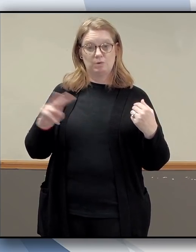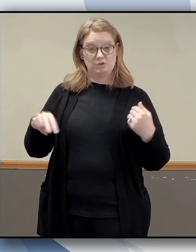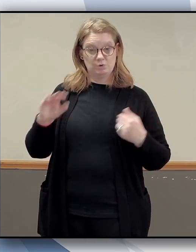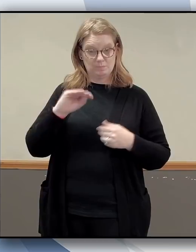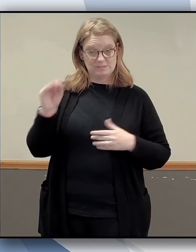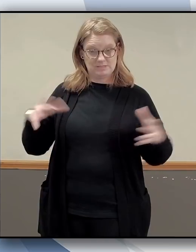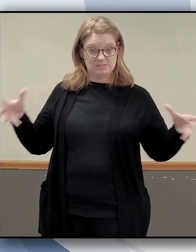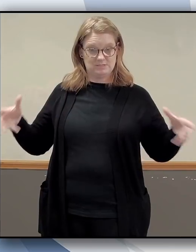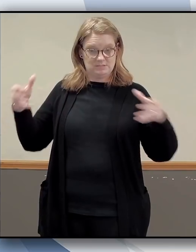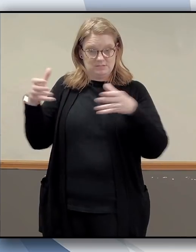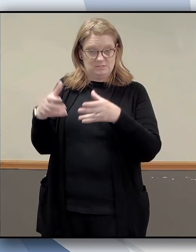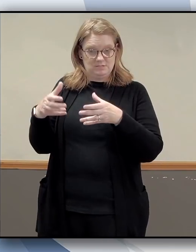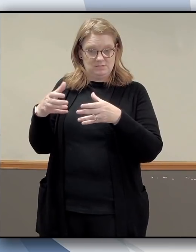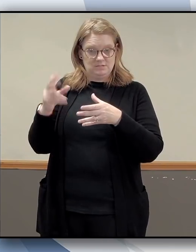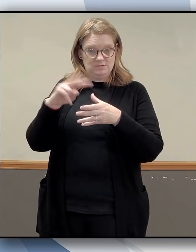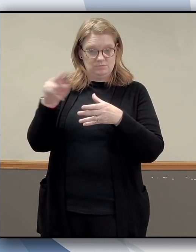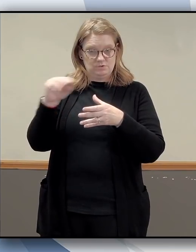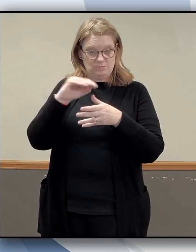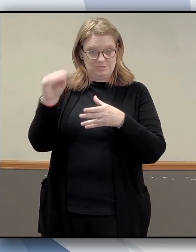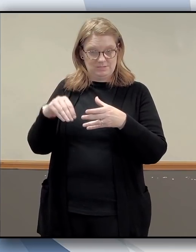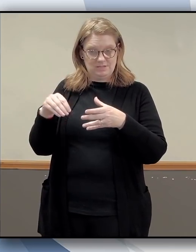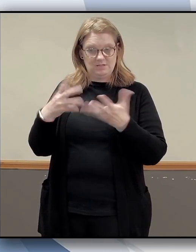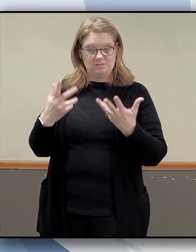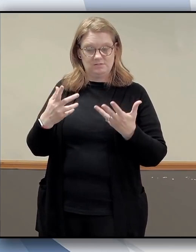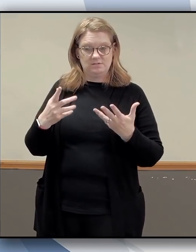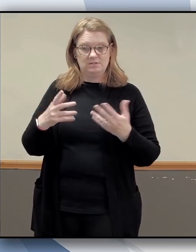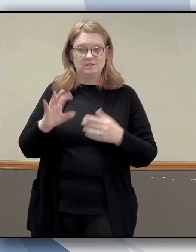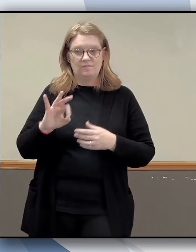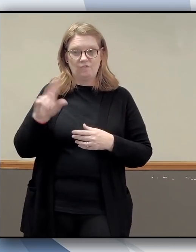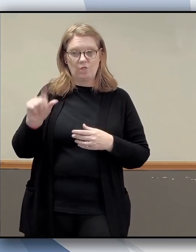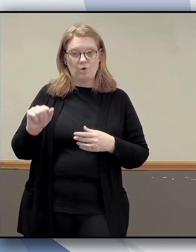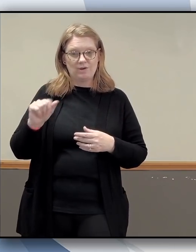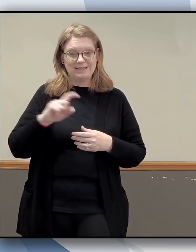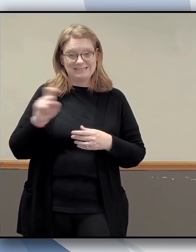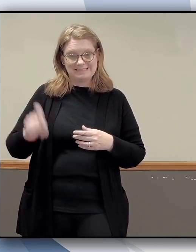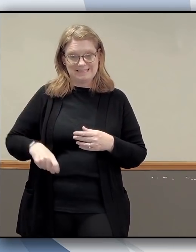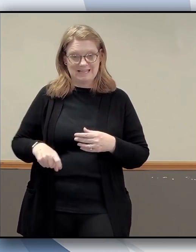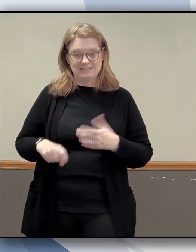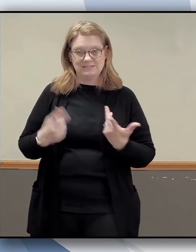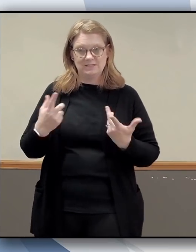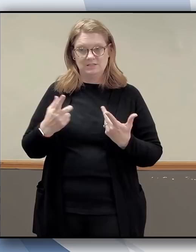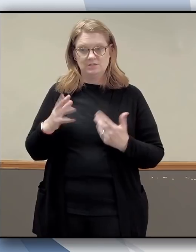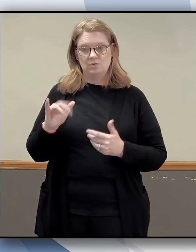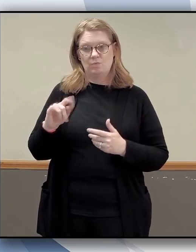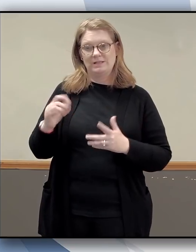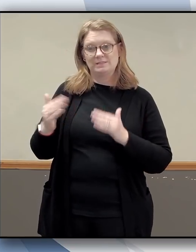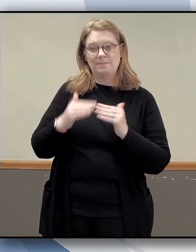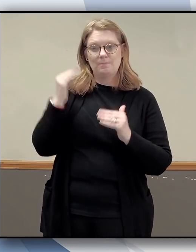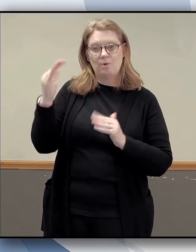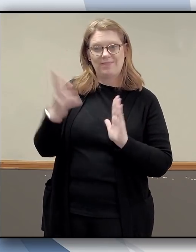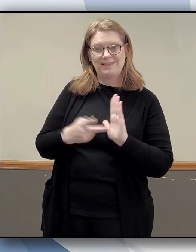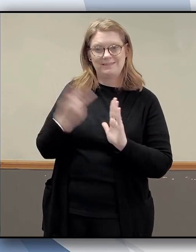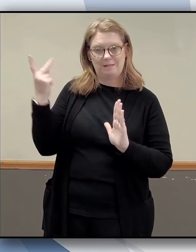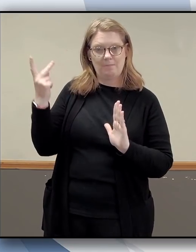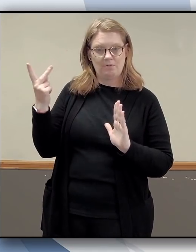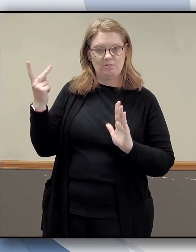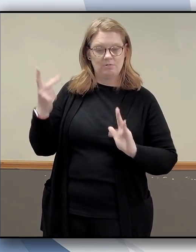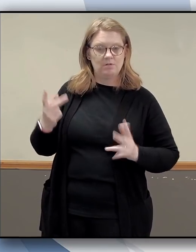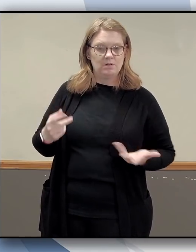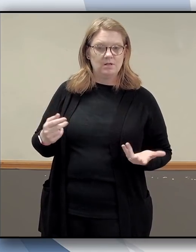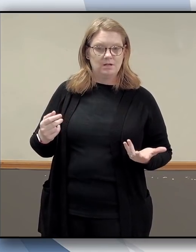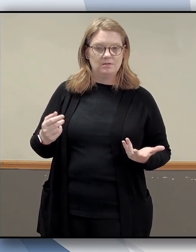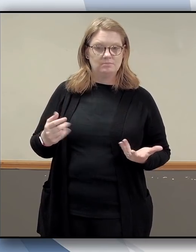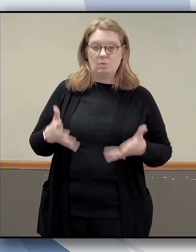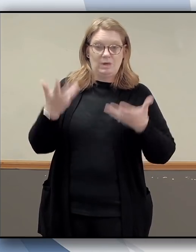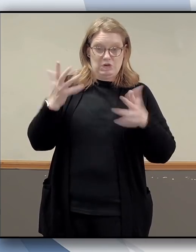and testing at about 1/4 of what we're doing. Florida and Texas, again, with rates more than double. And so this is where we